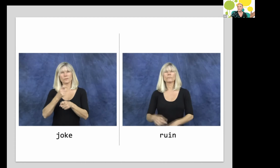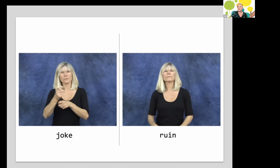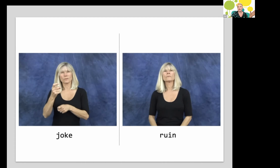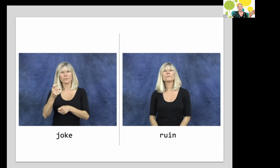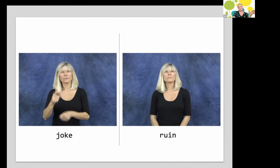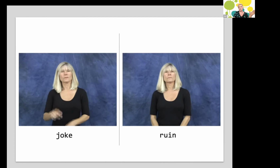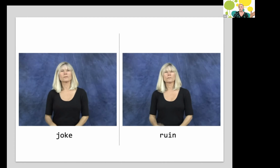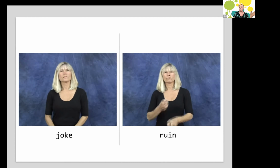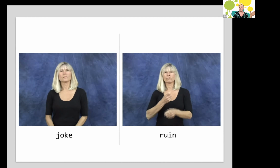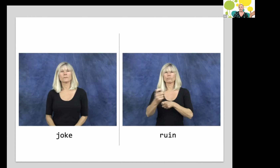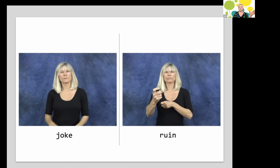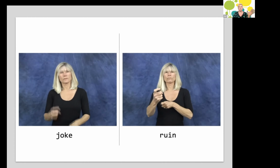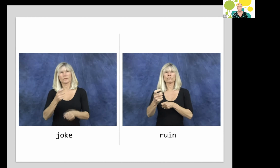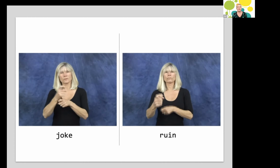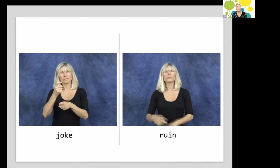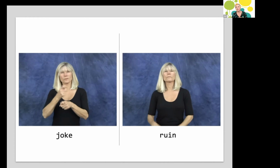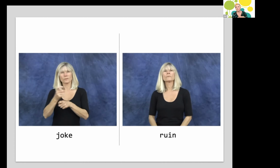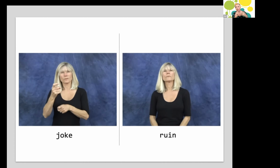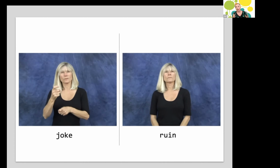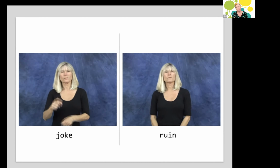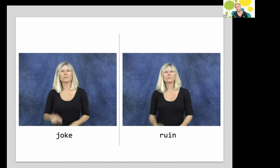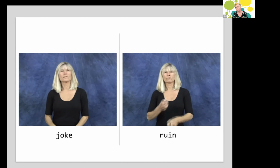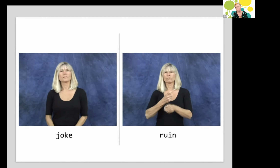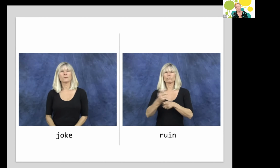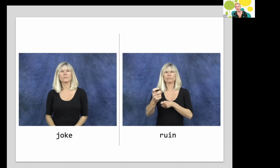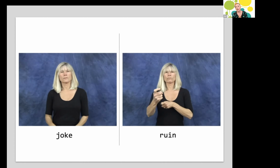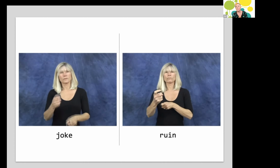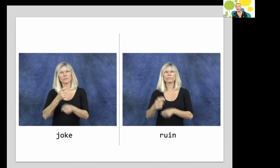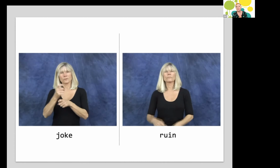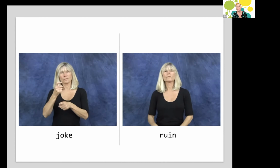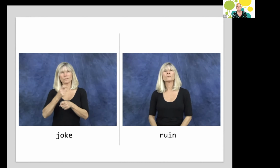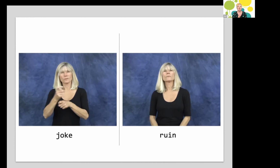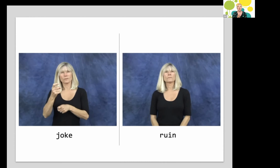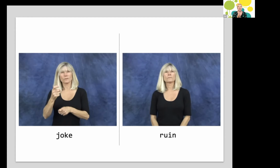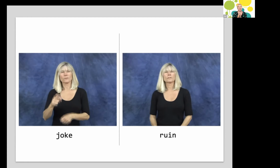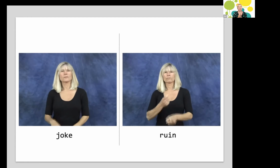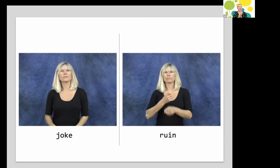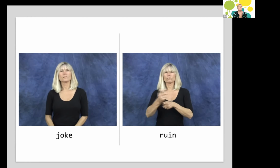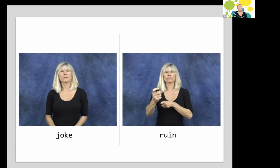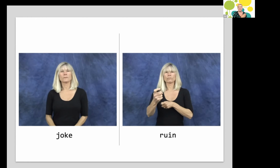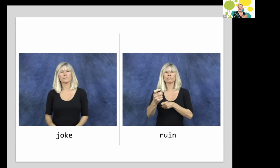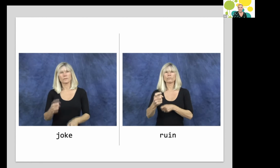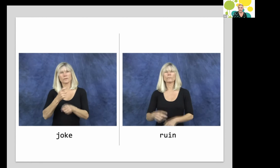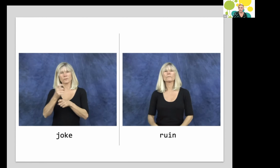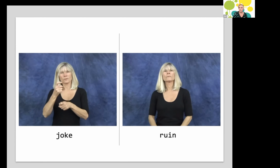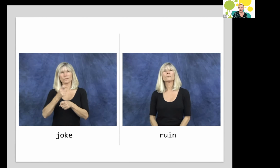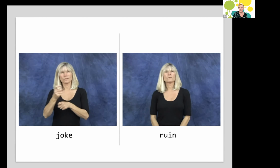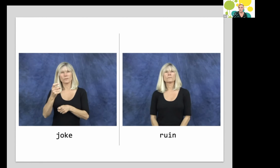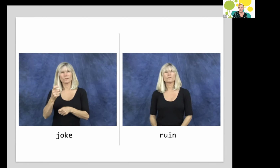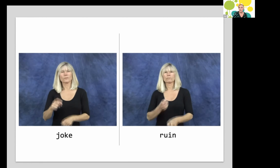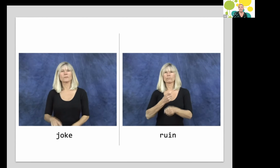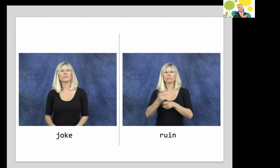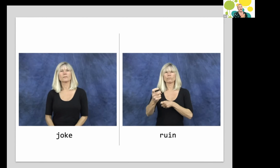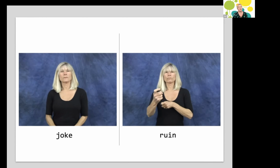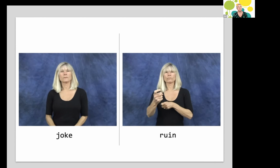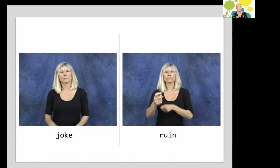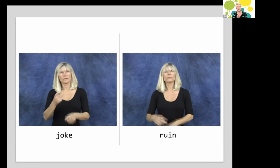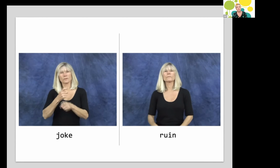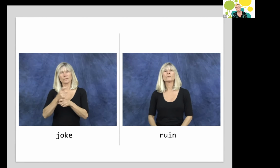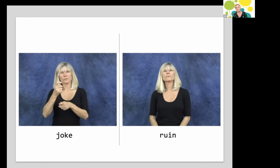the words like joke and ruin don't rhyme. Okay. But in American Sign Language,